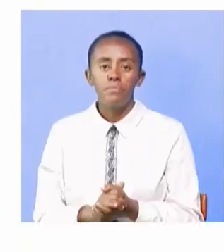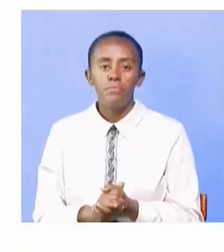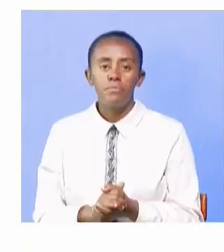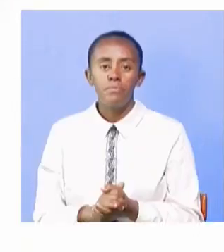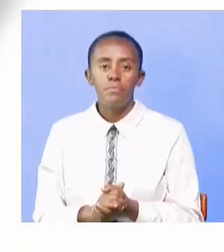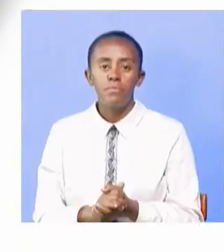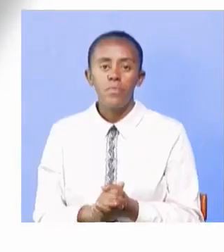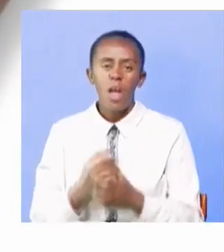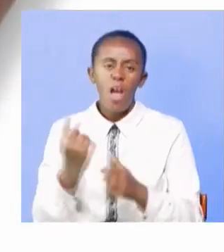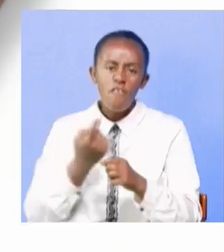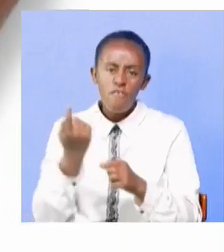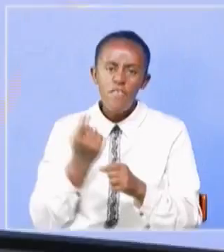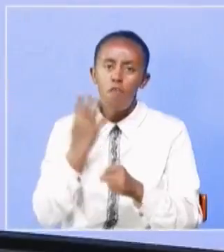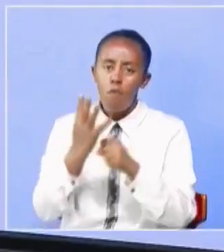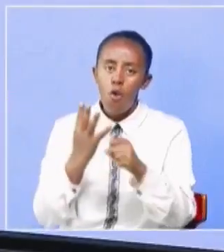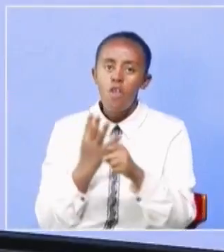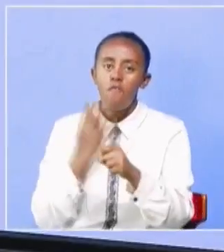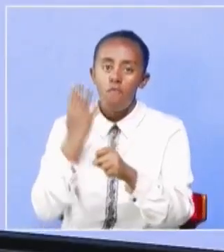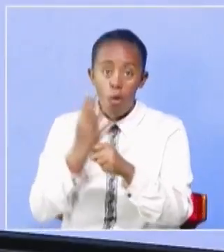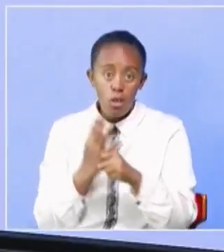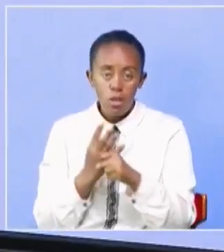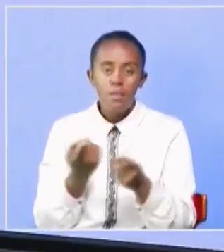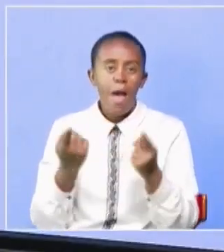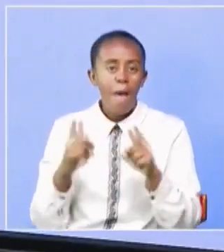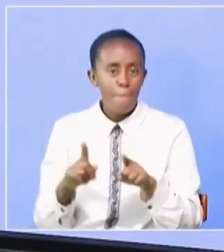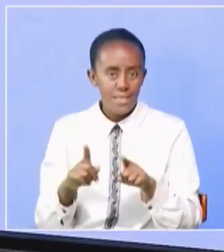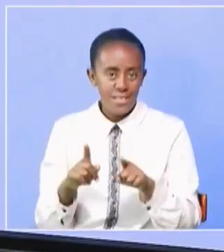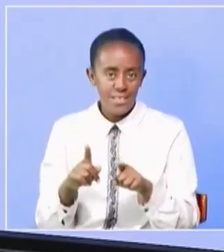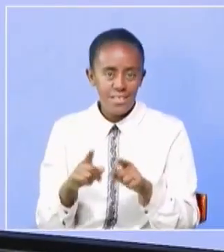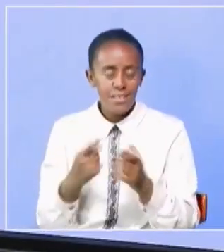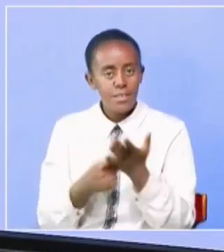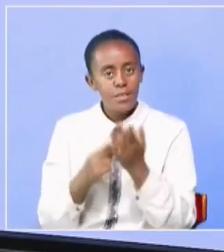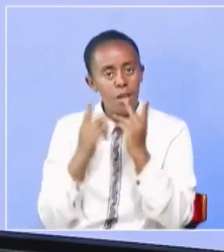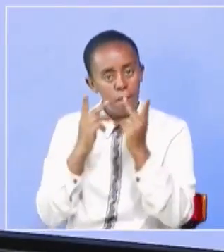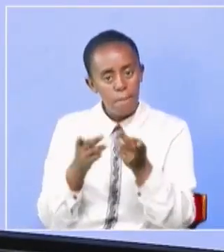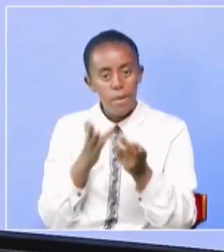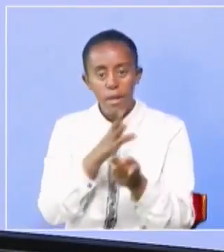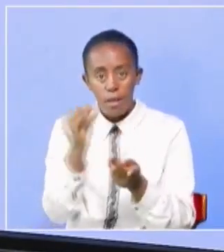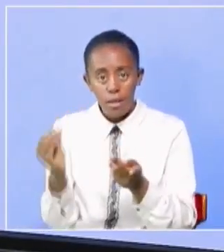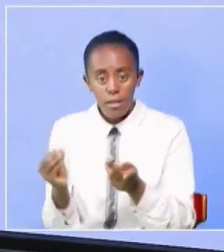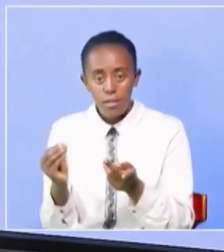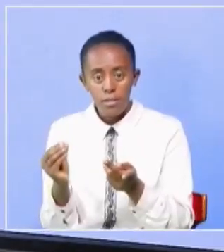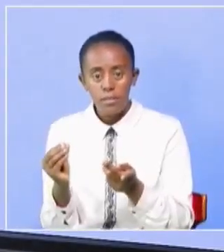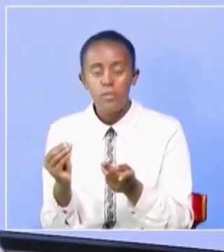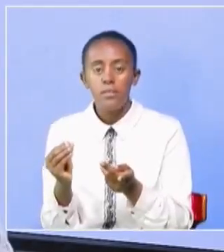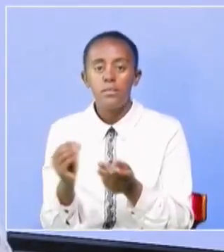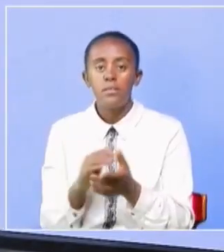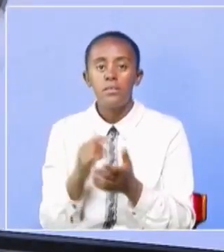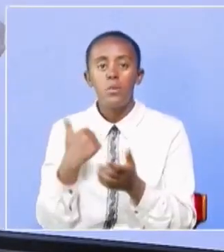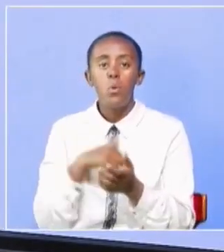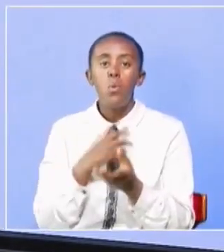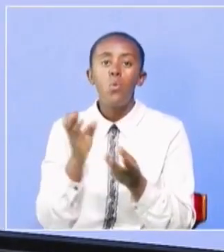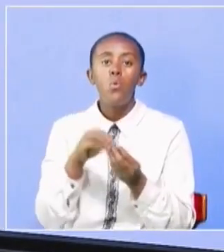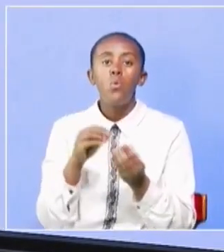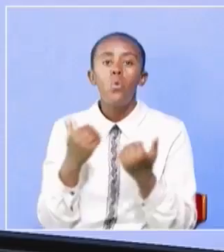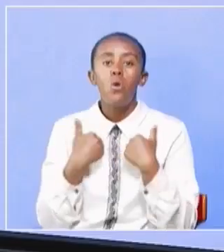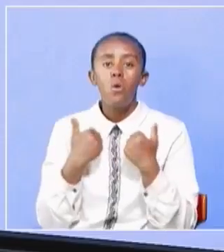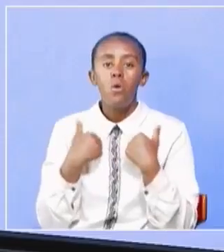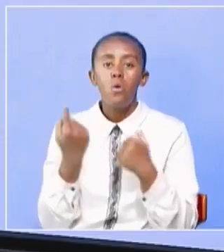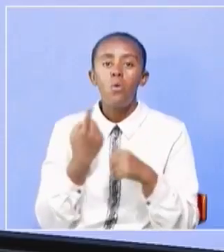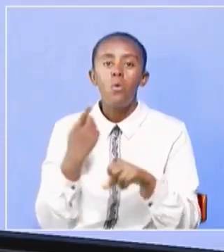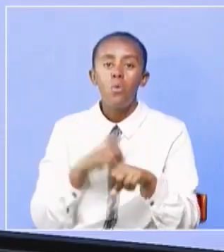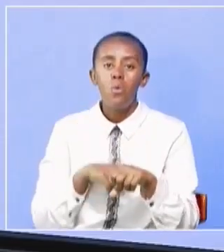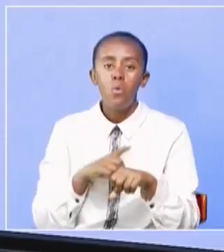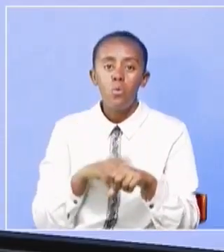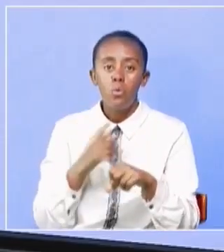So every 4 years, this happens. You see this happen. And we also have always in